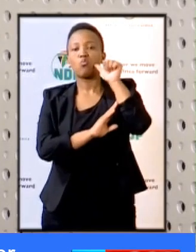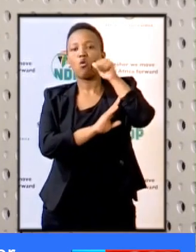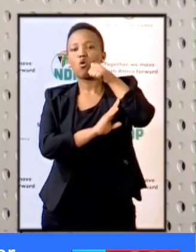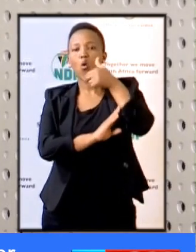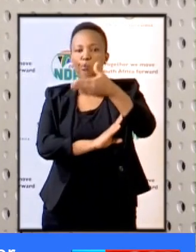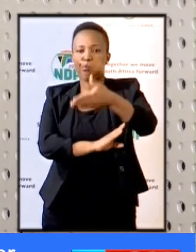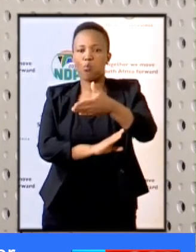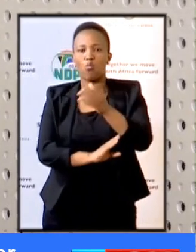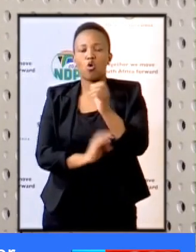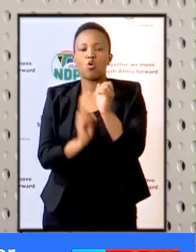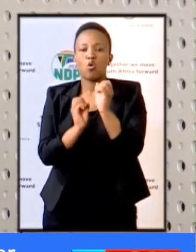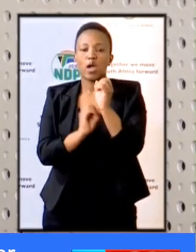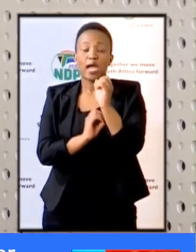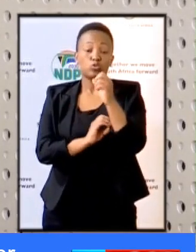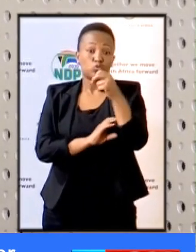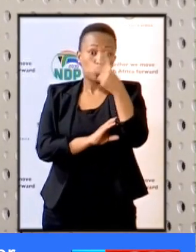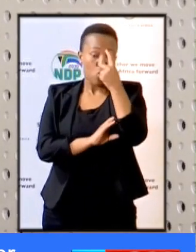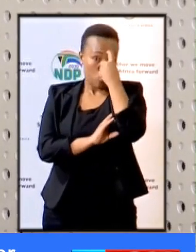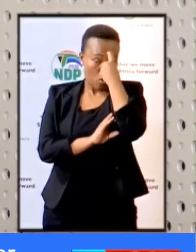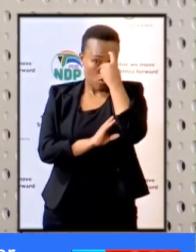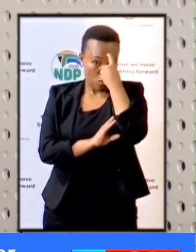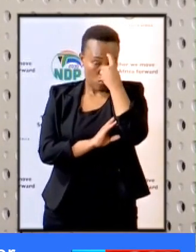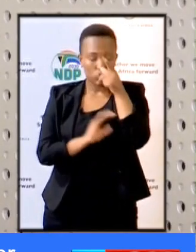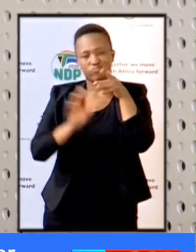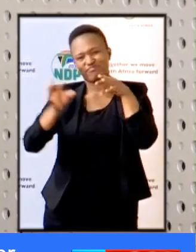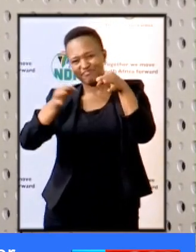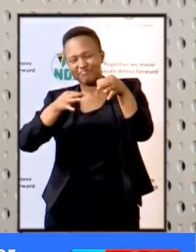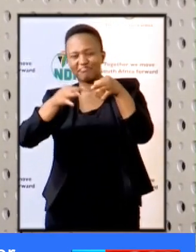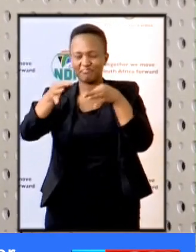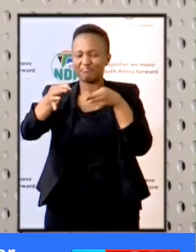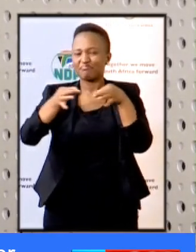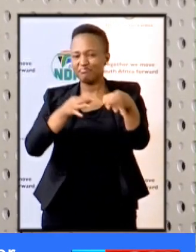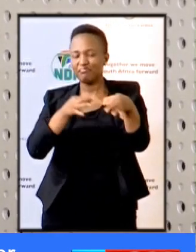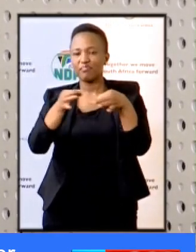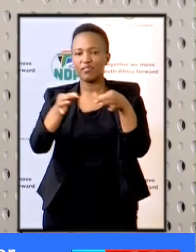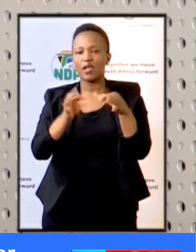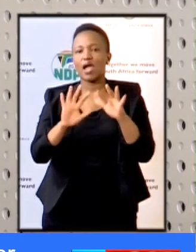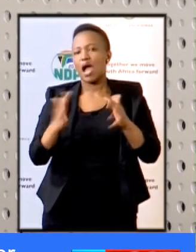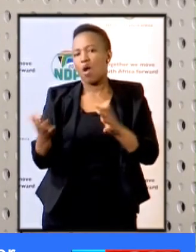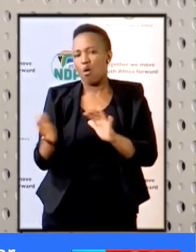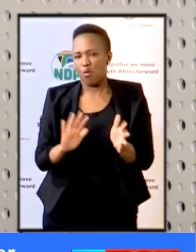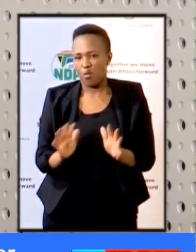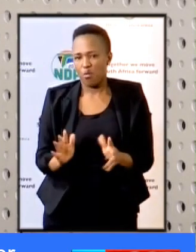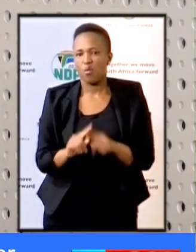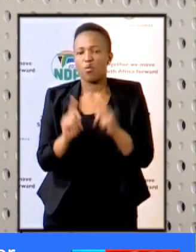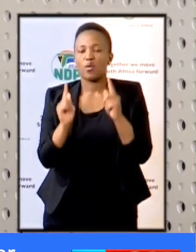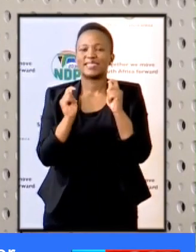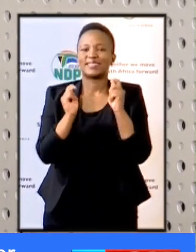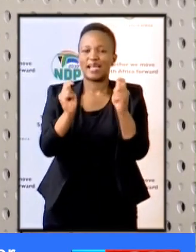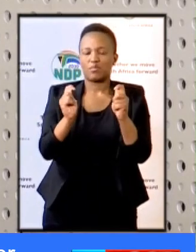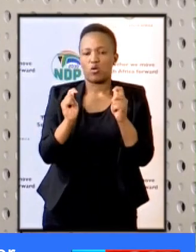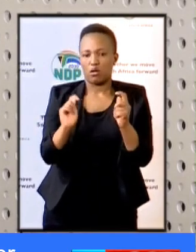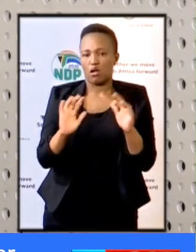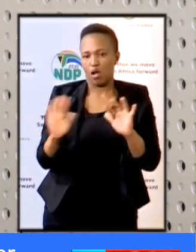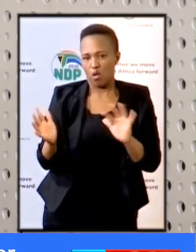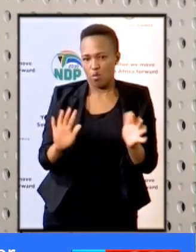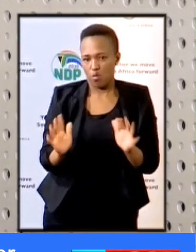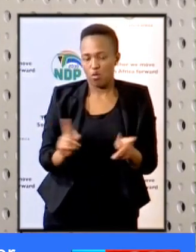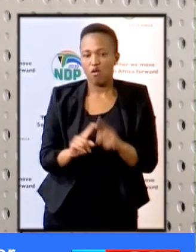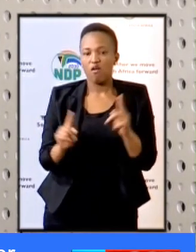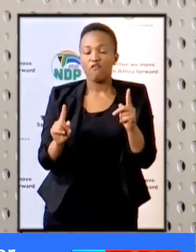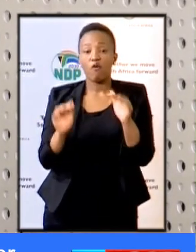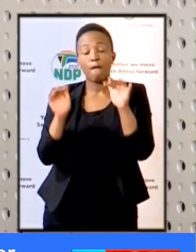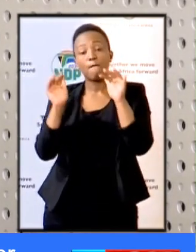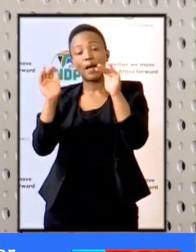o'clock to speak about what are we going to do in the arena of